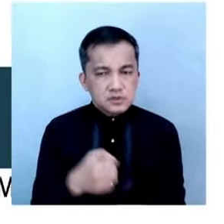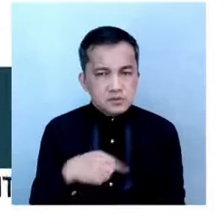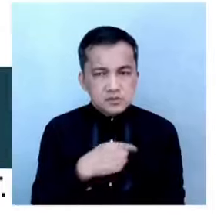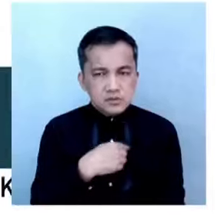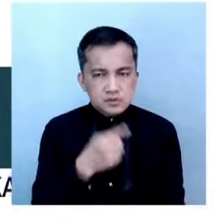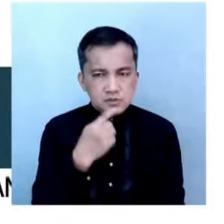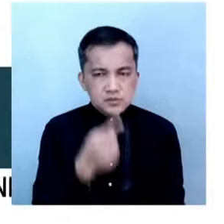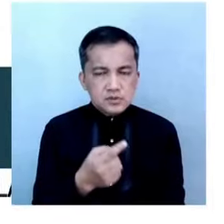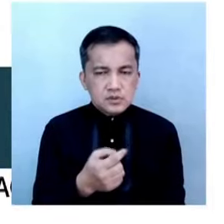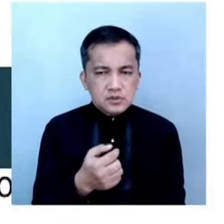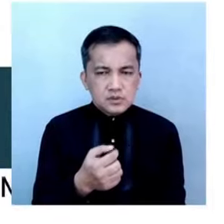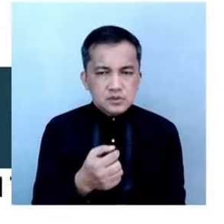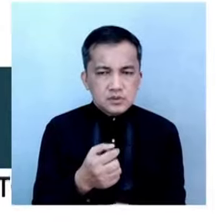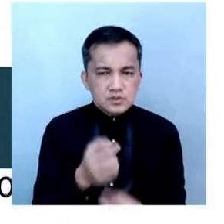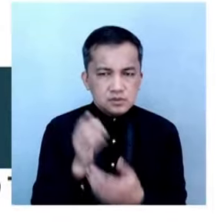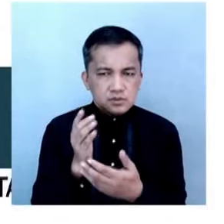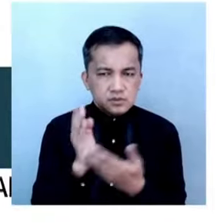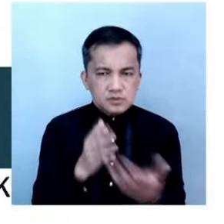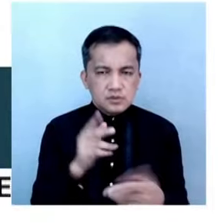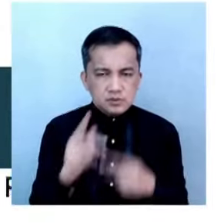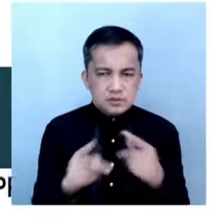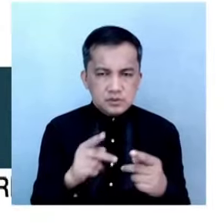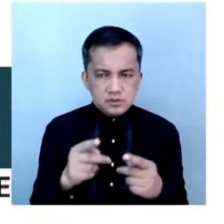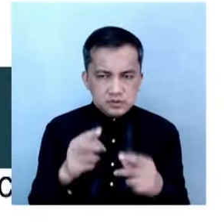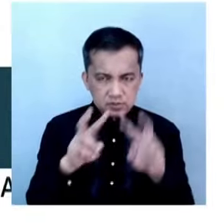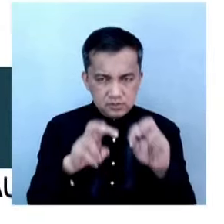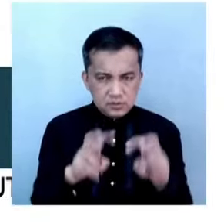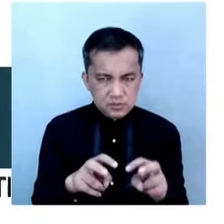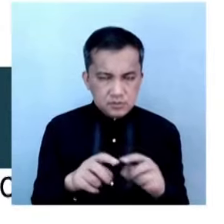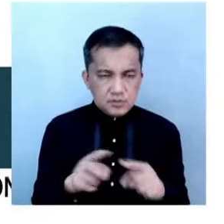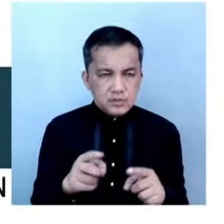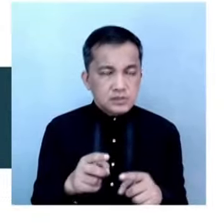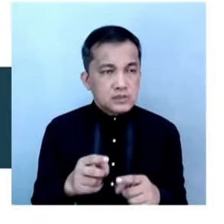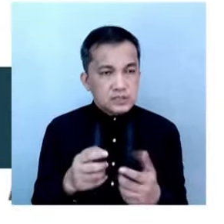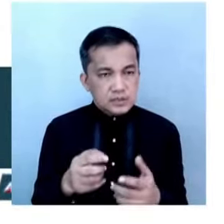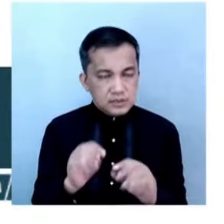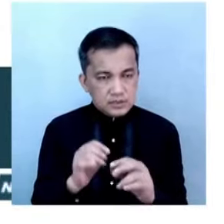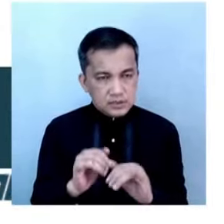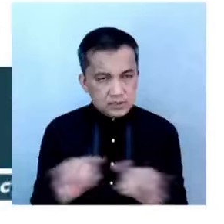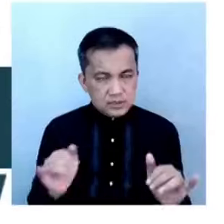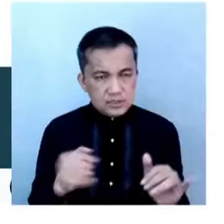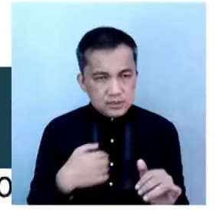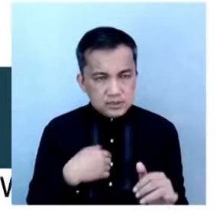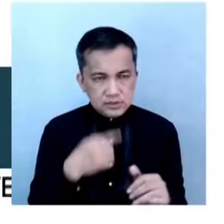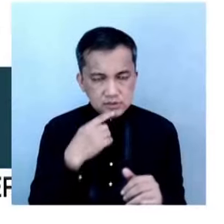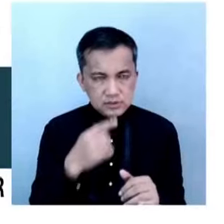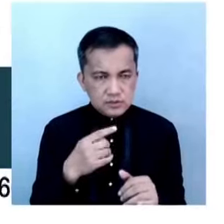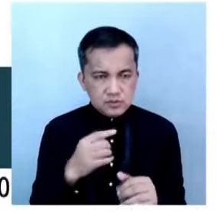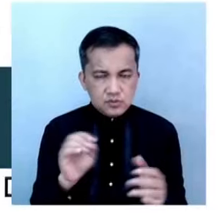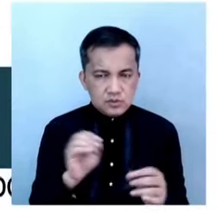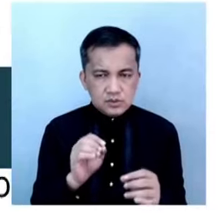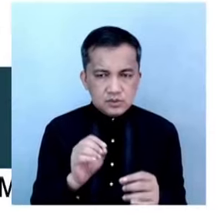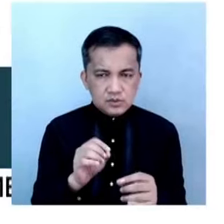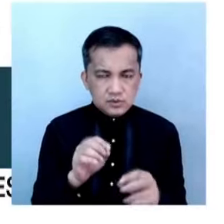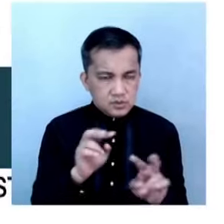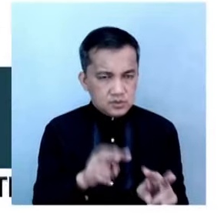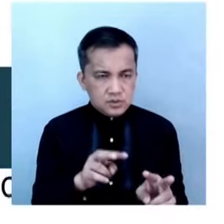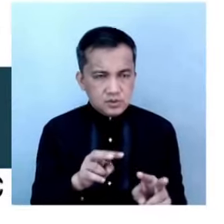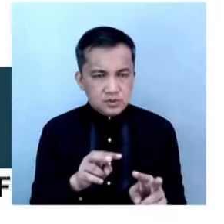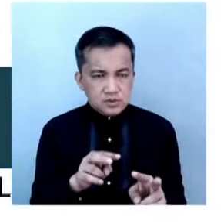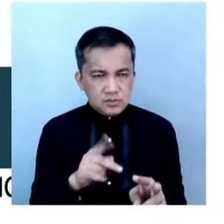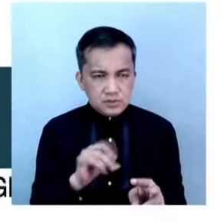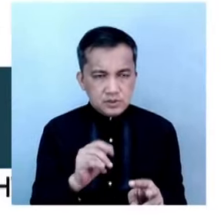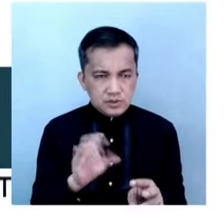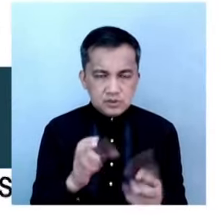we can bring people in there to further investigate. But like I said, wala naman pong definite na pagka nakita mo ito, magpa-phreatic